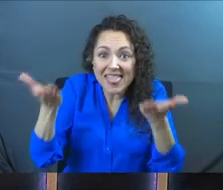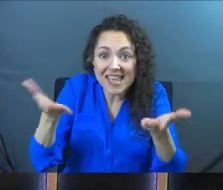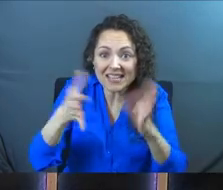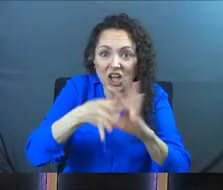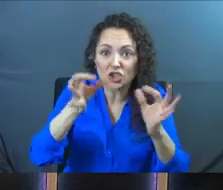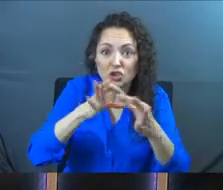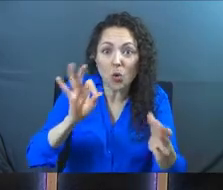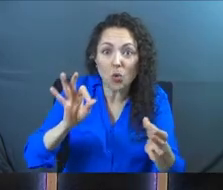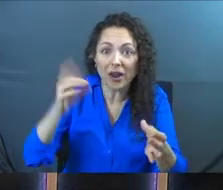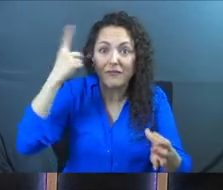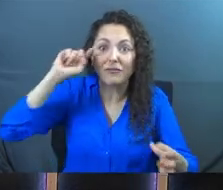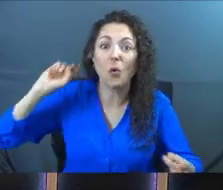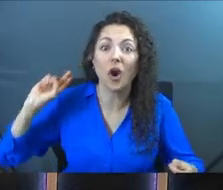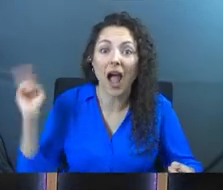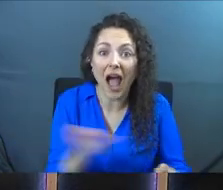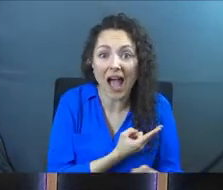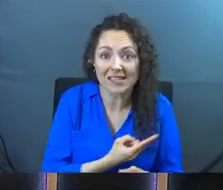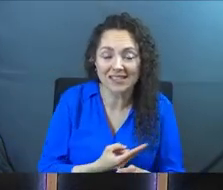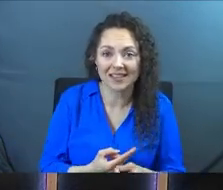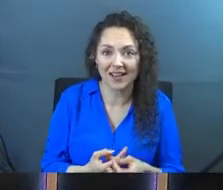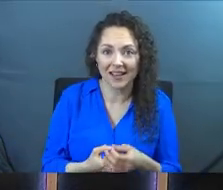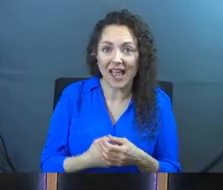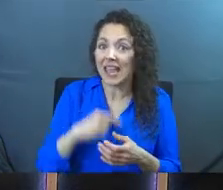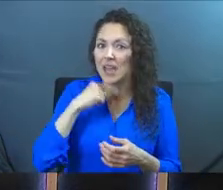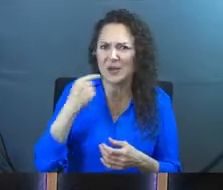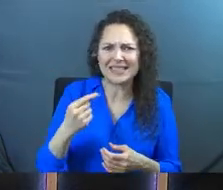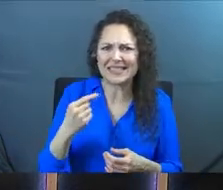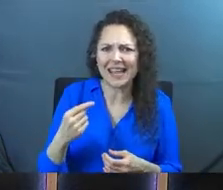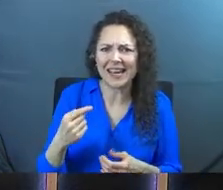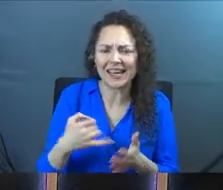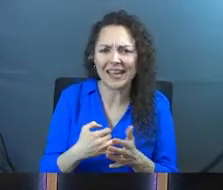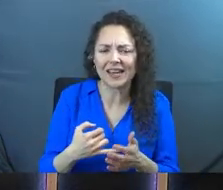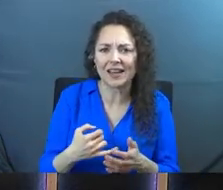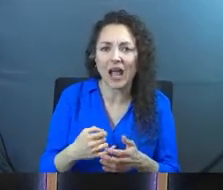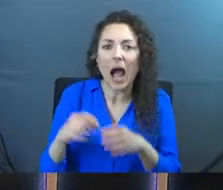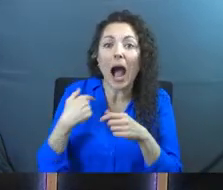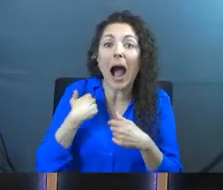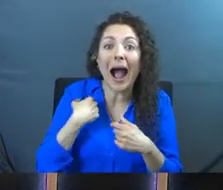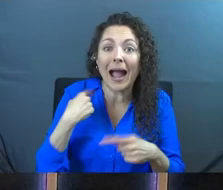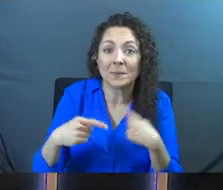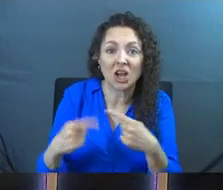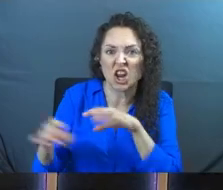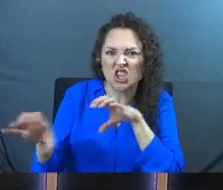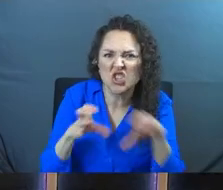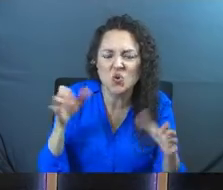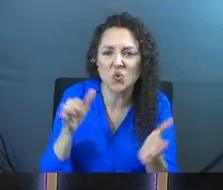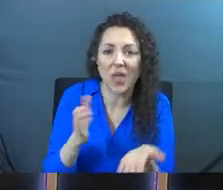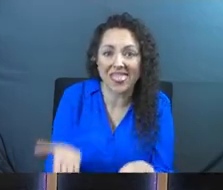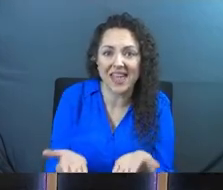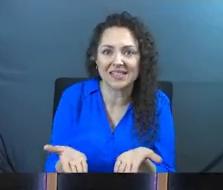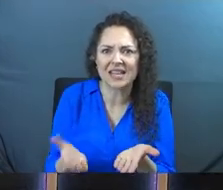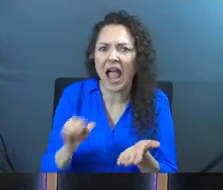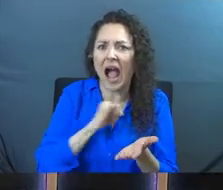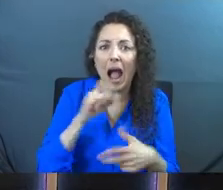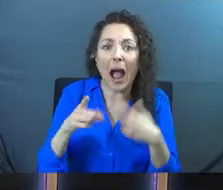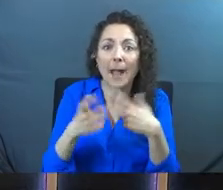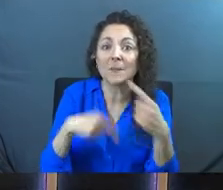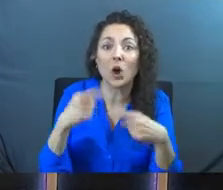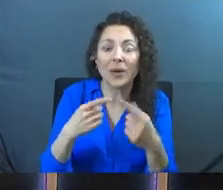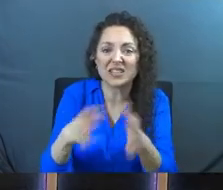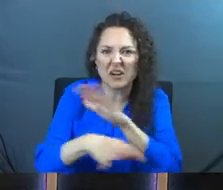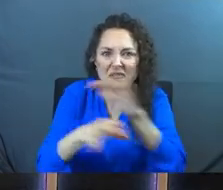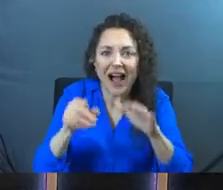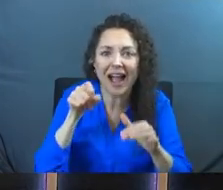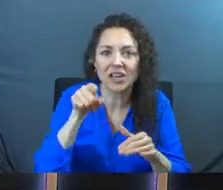for us. And I think when he was saying it, I don't think it was lost on him that he said, I'm going to do this. So that's the first thing I want to recognize about